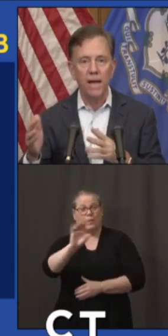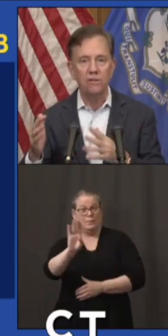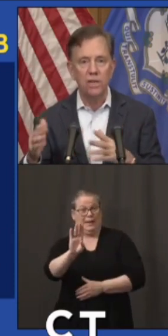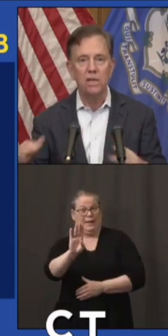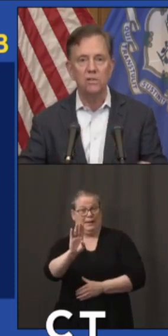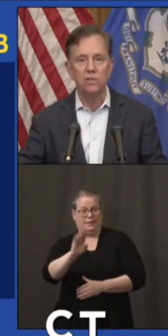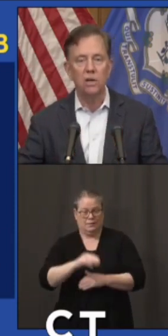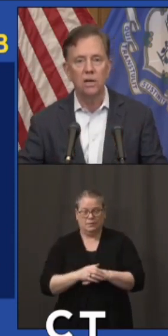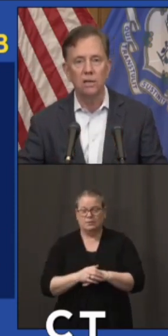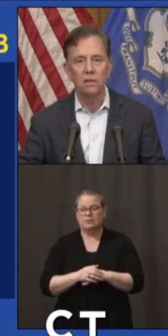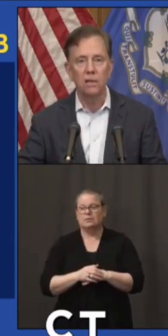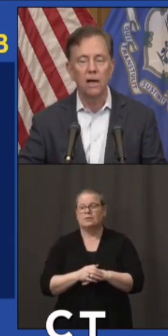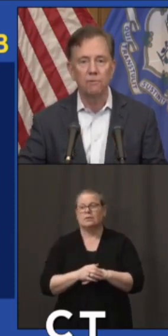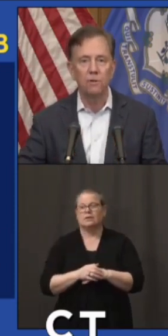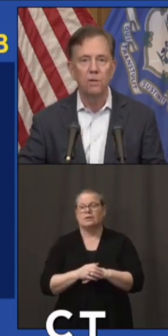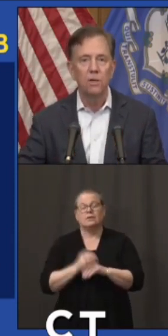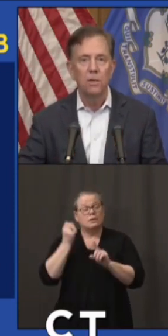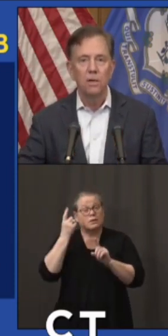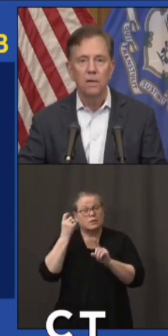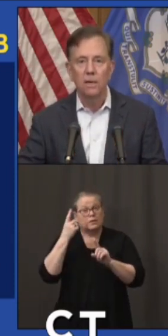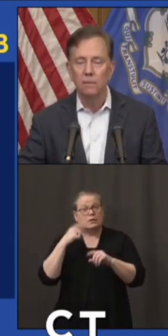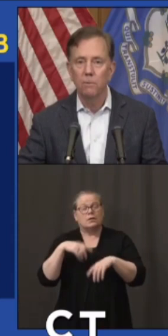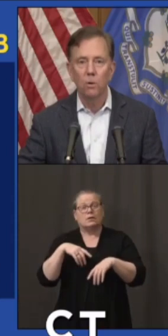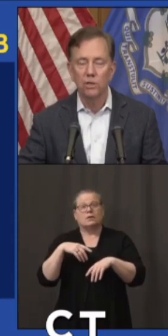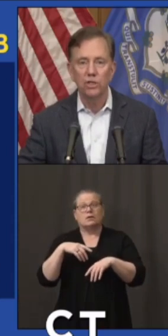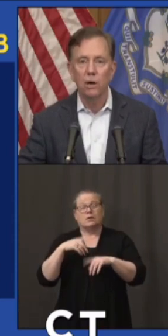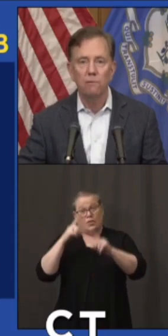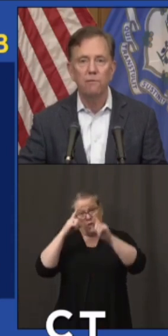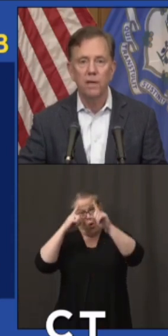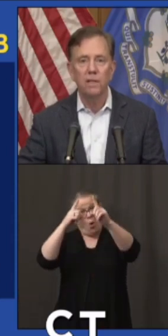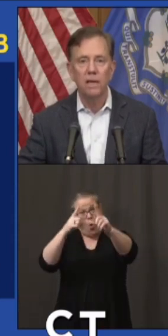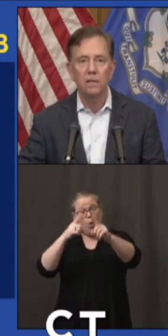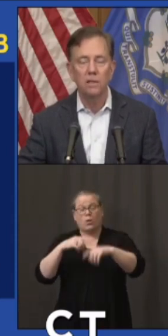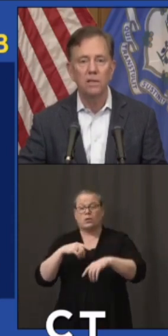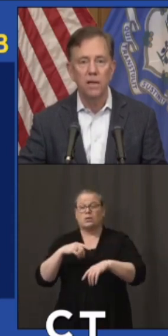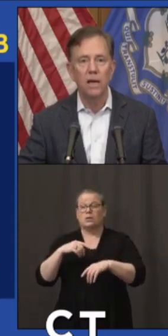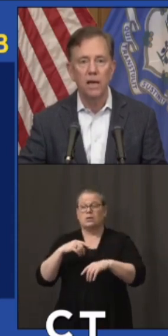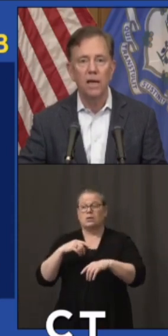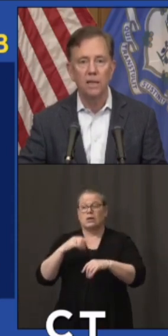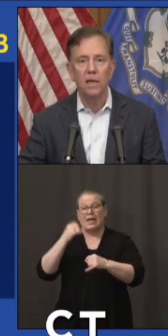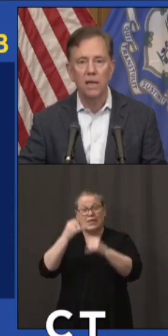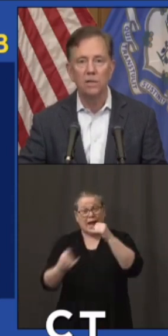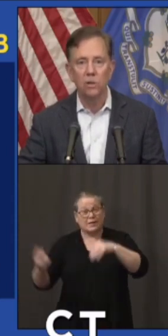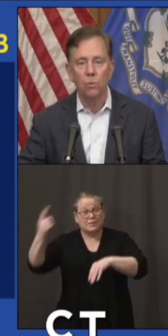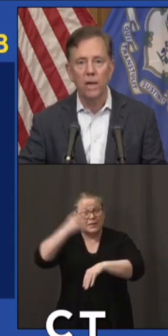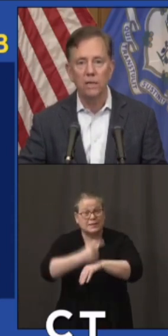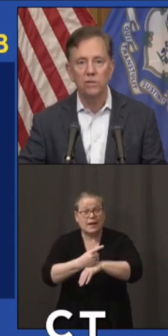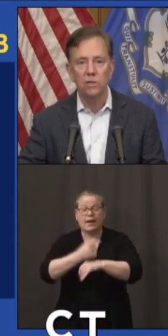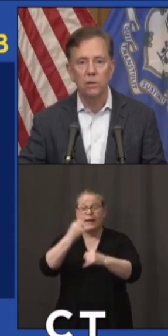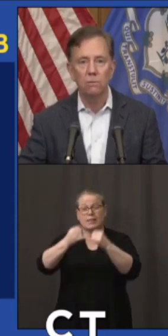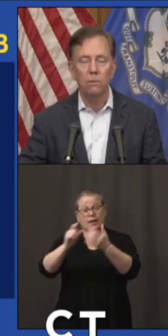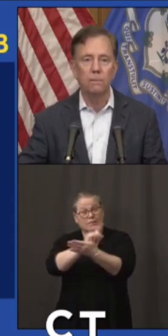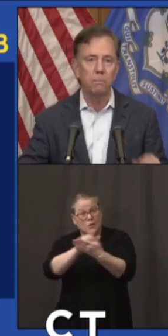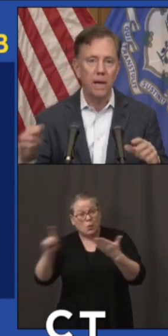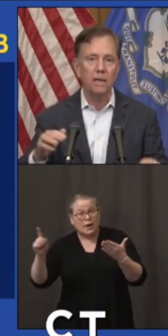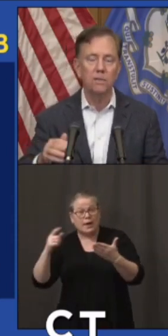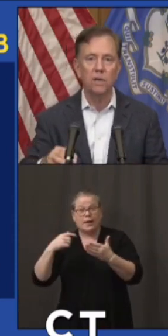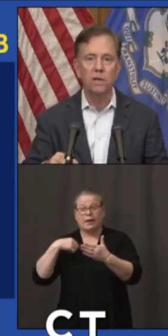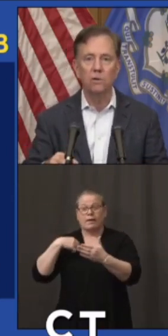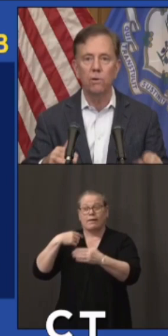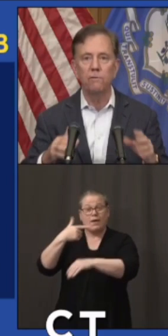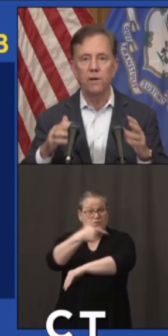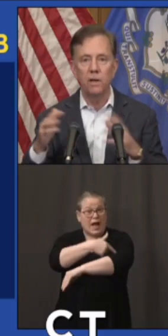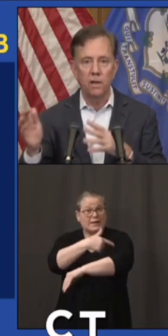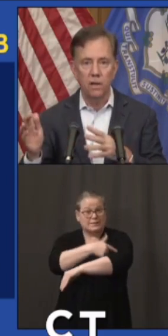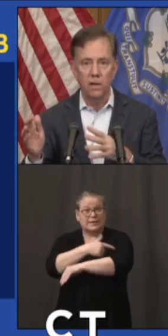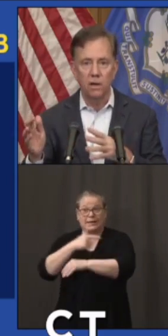no vaccines left on the shelf at the end of the day, at the end of the week. So what Pat can tell you